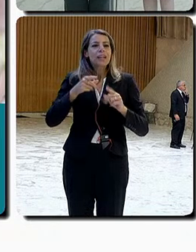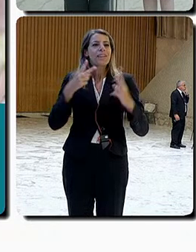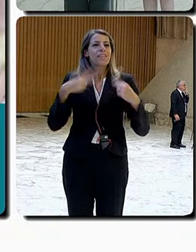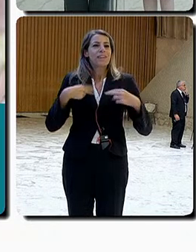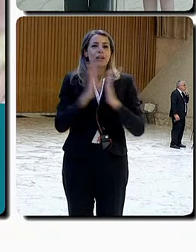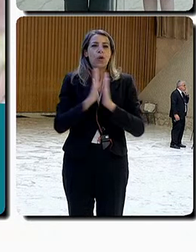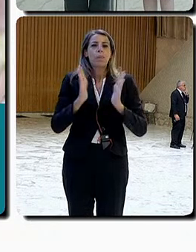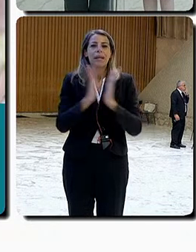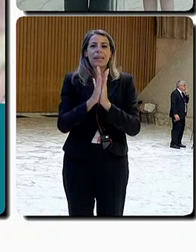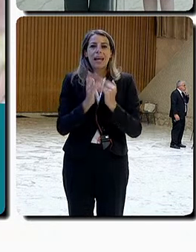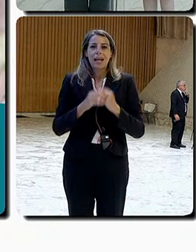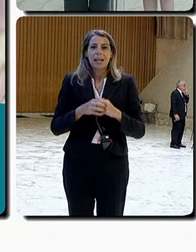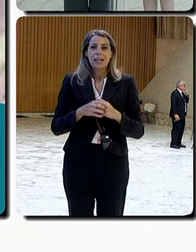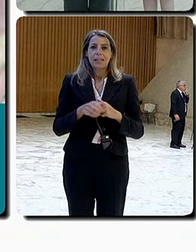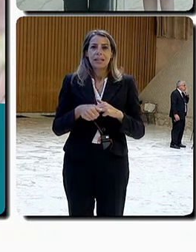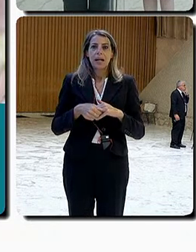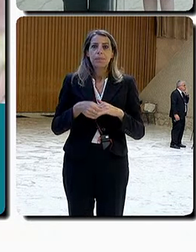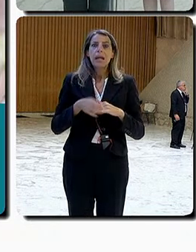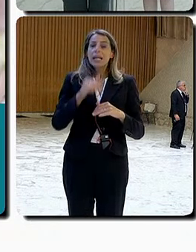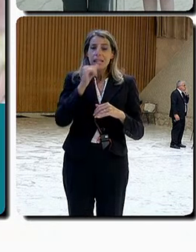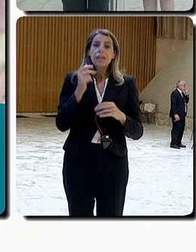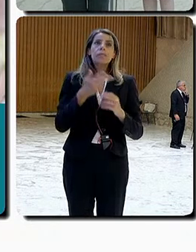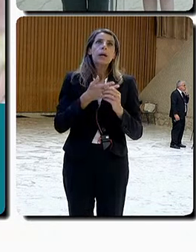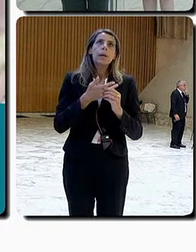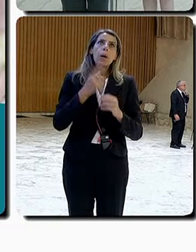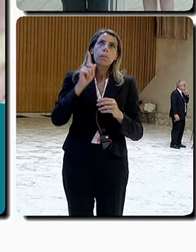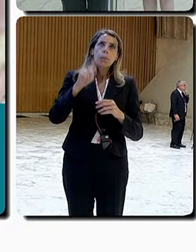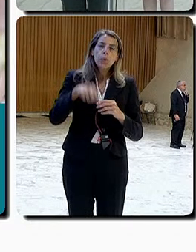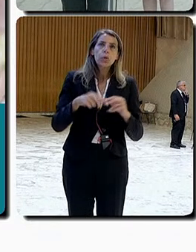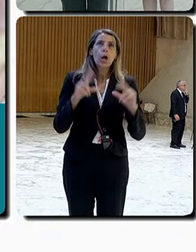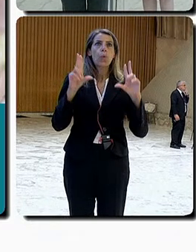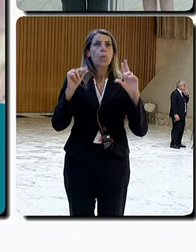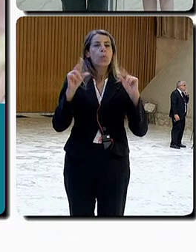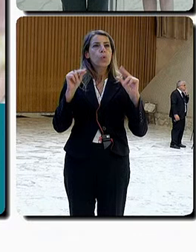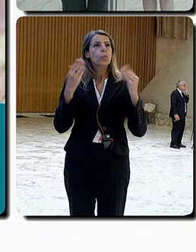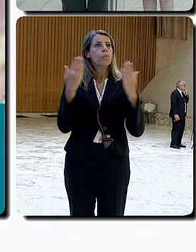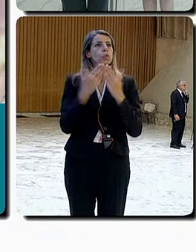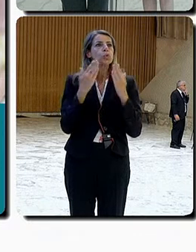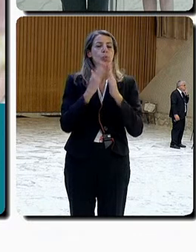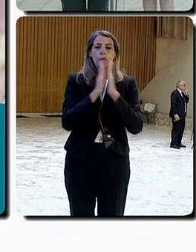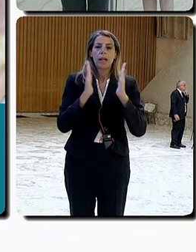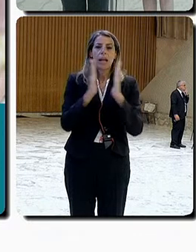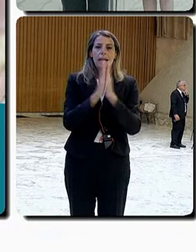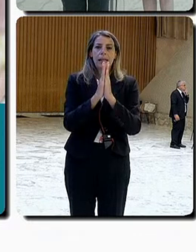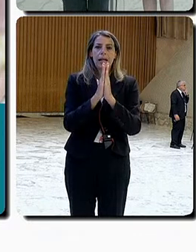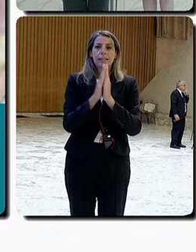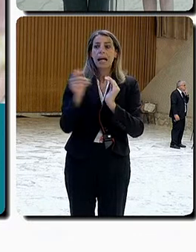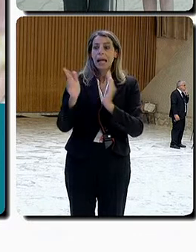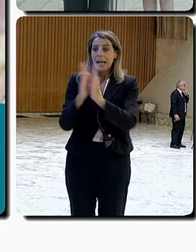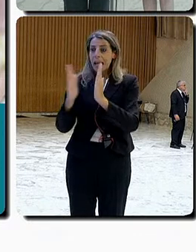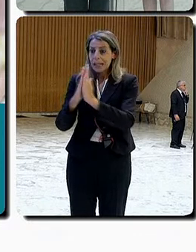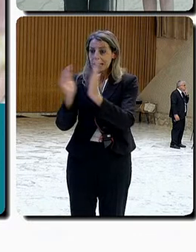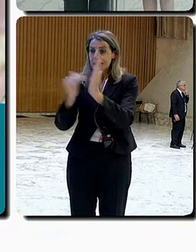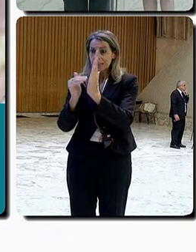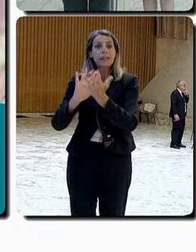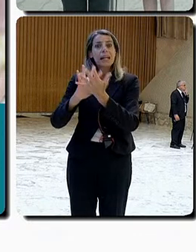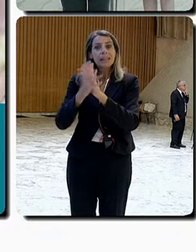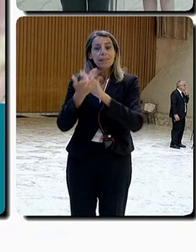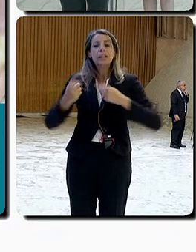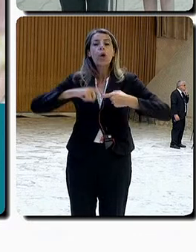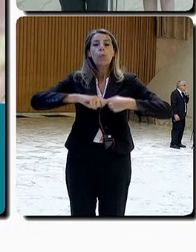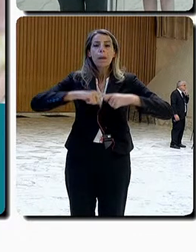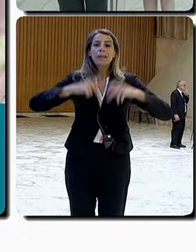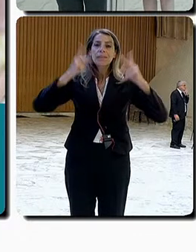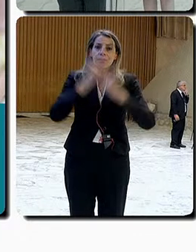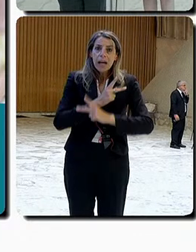for a new ecclesiology, one that expected the domestic church to be a true and active partner in the life and mission of the church.